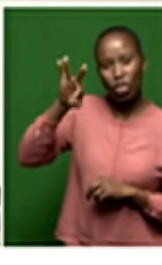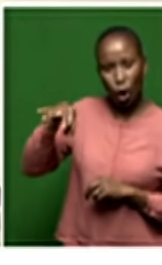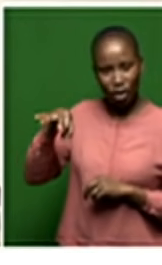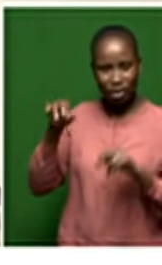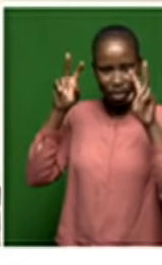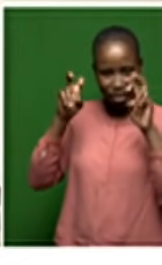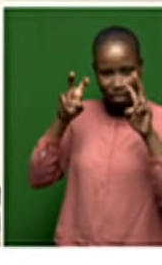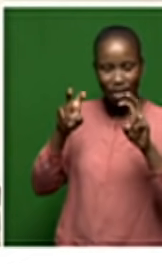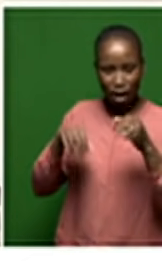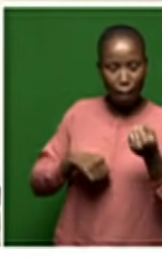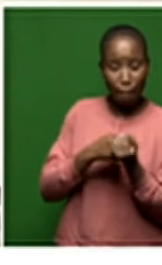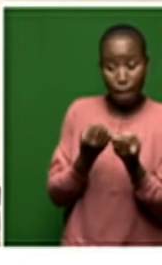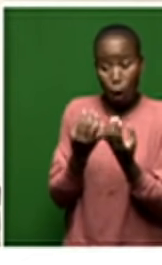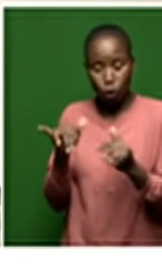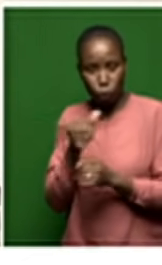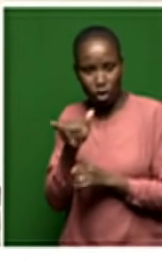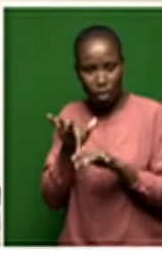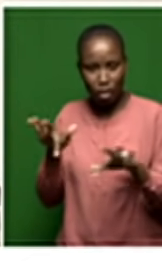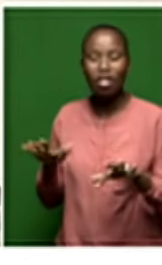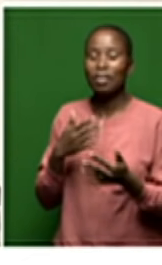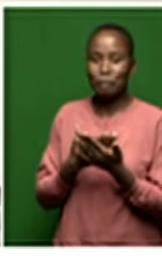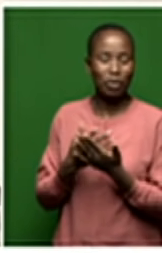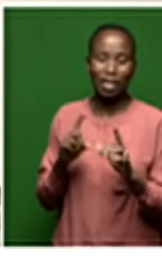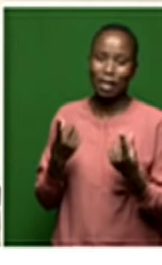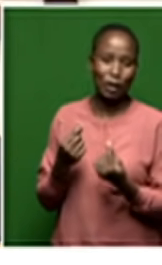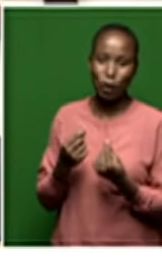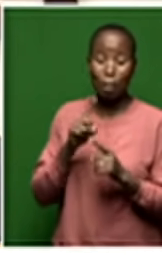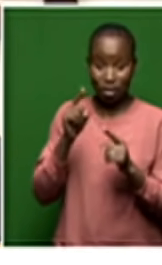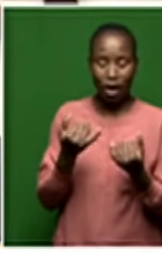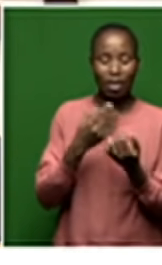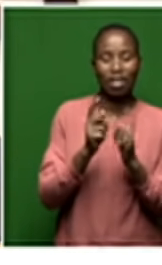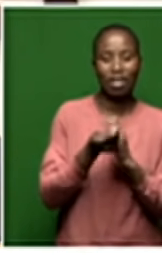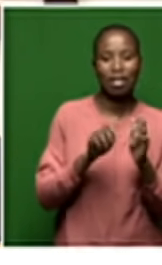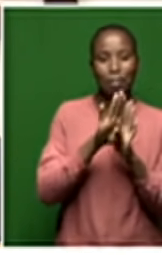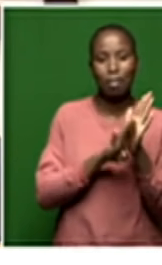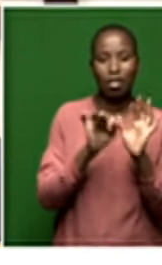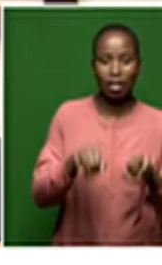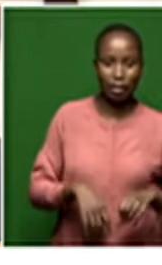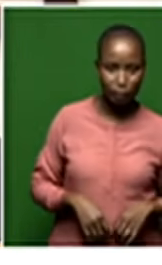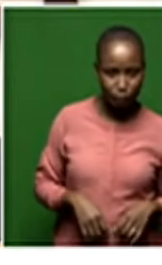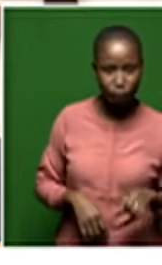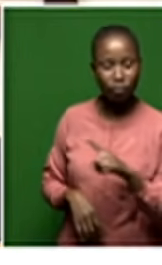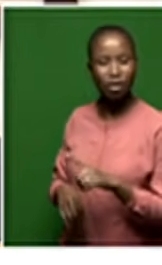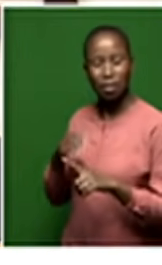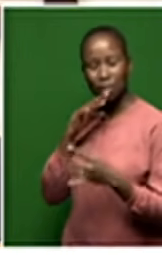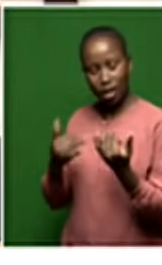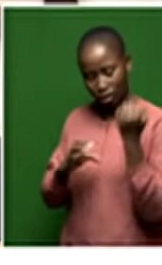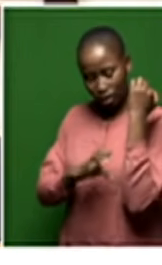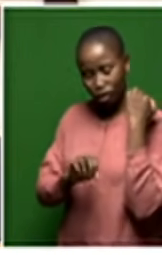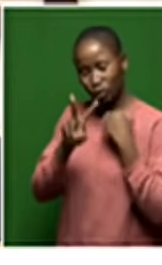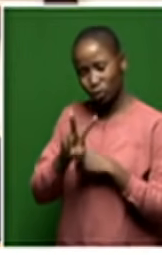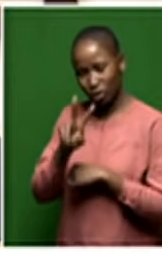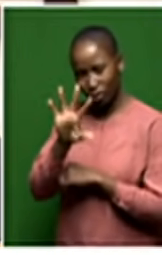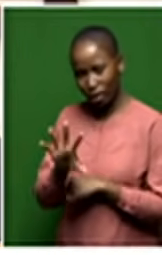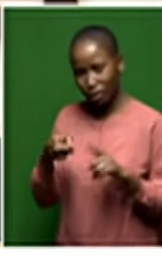we'll have the amendment based on simple majority. You watch the space. So what will the proper implementation of Section 25